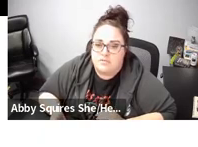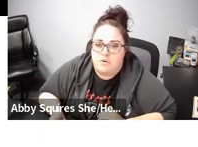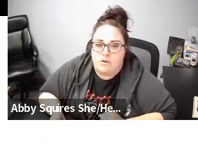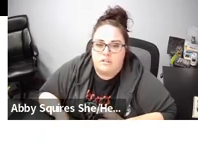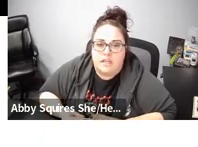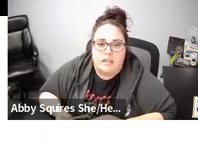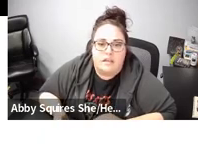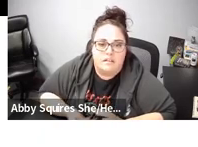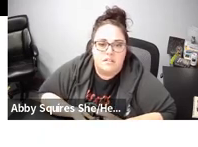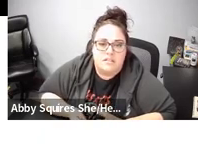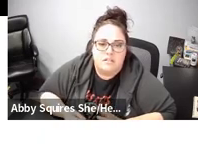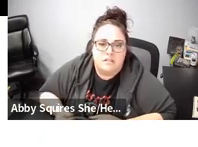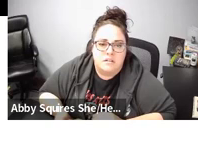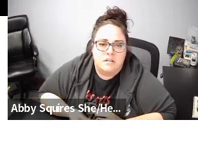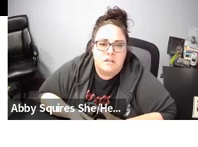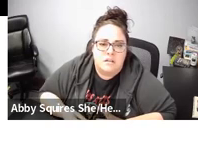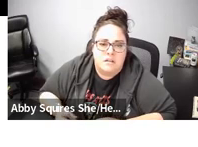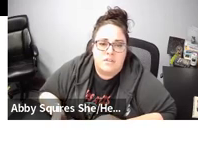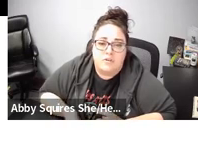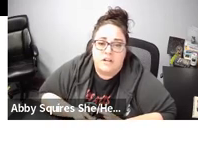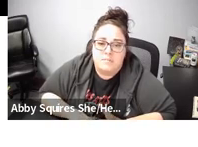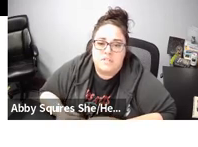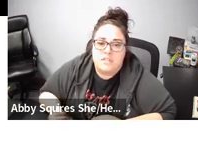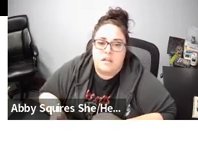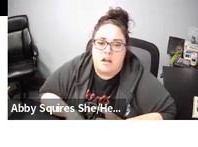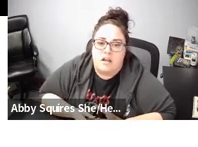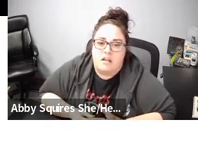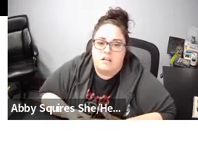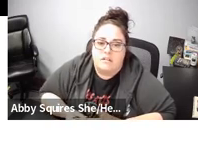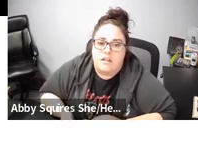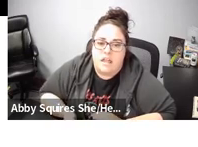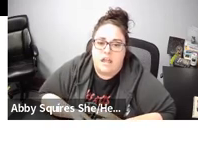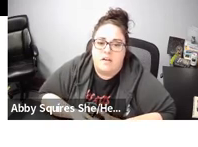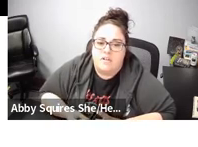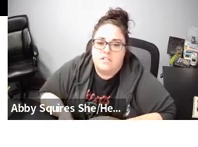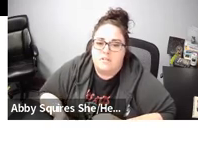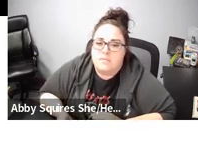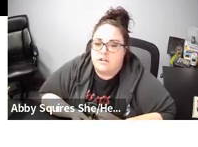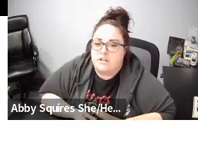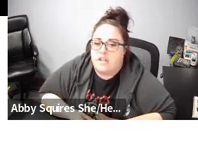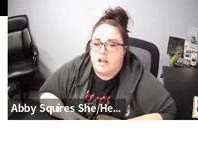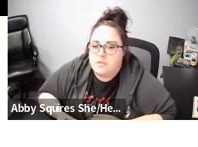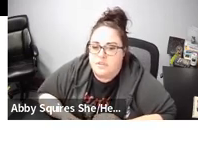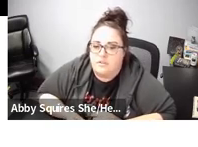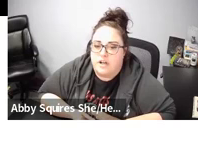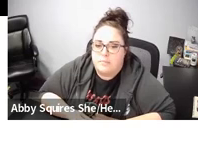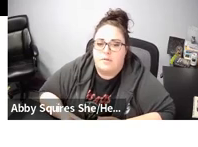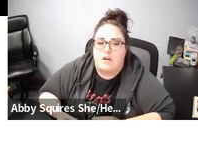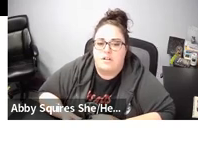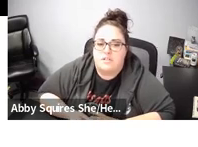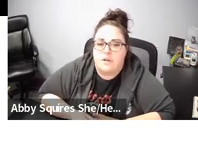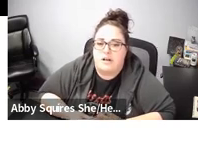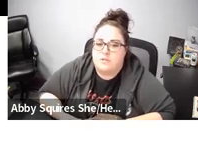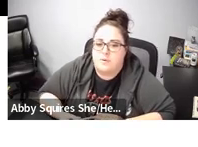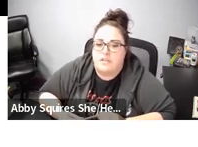increased control. And the grips have a certain material that helps with grip,